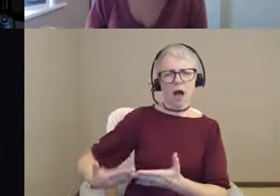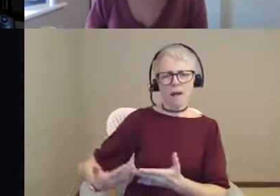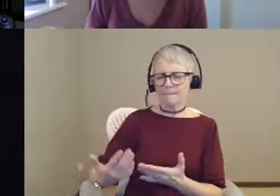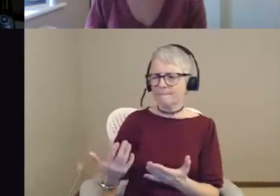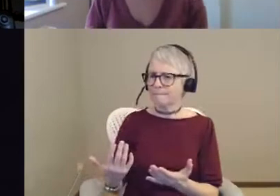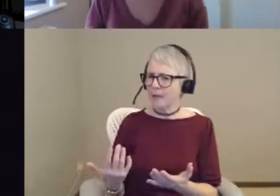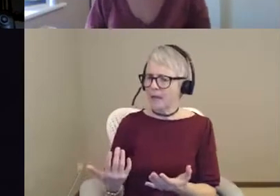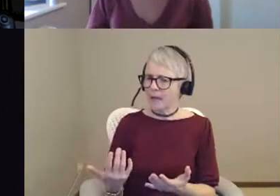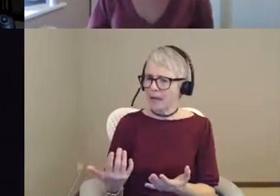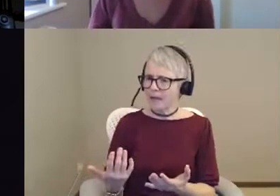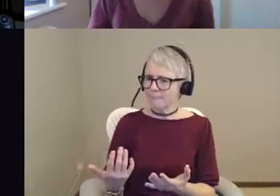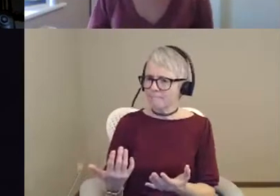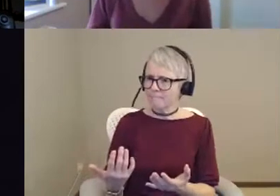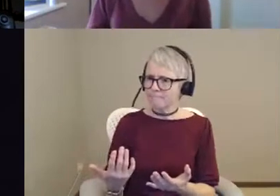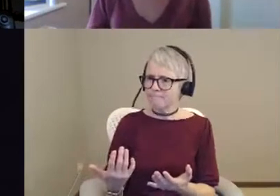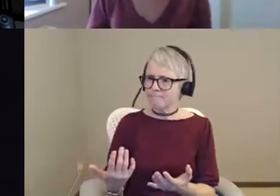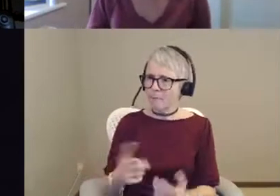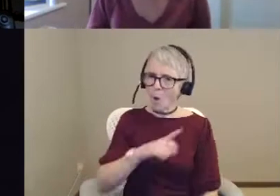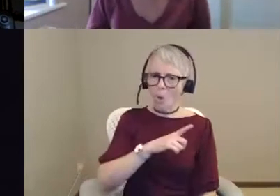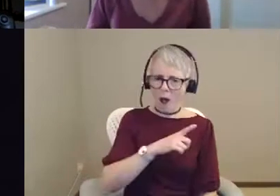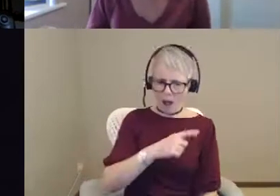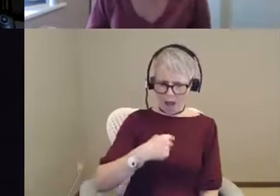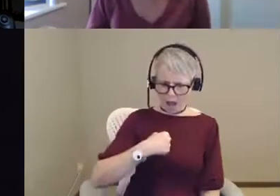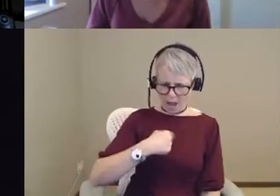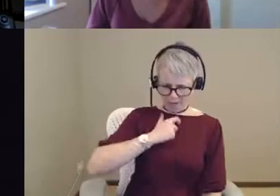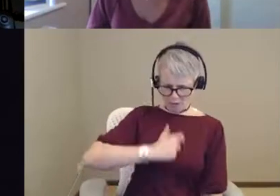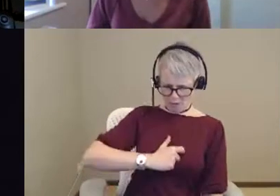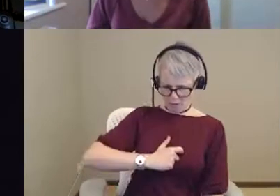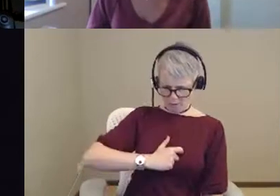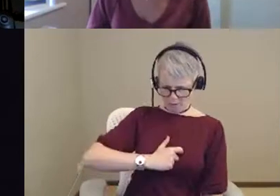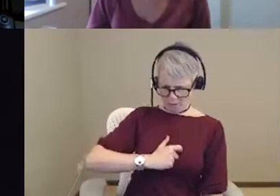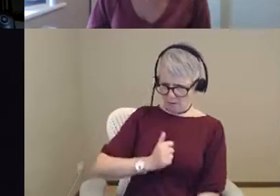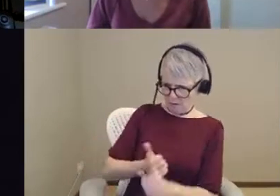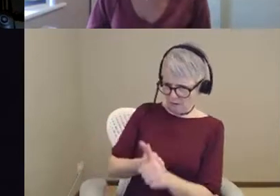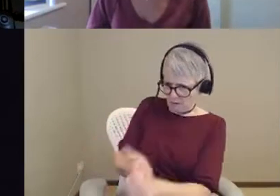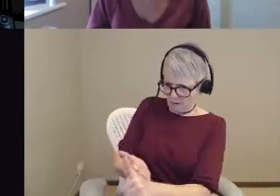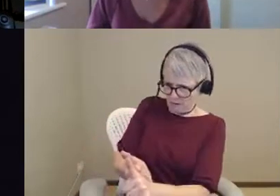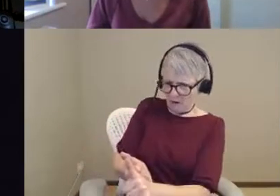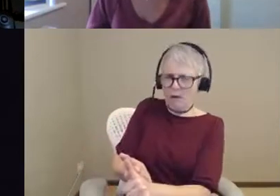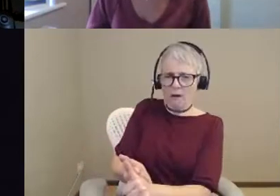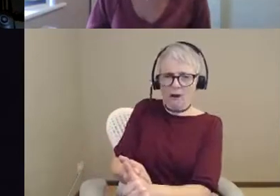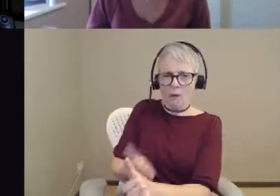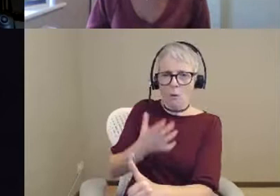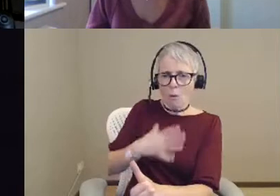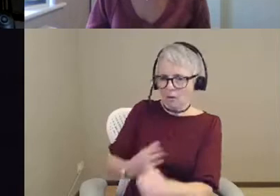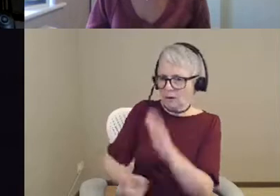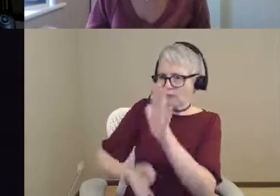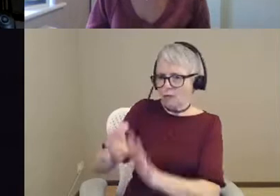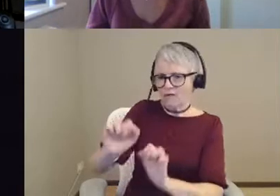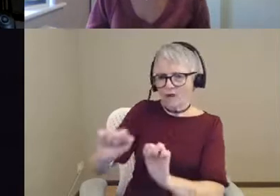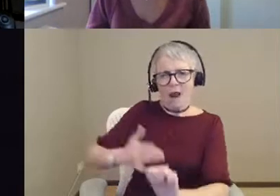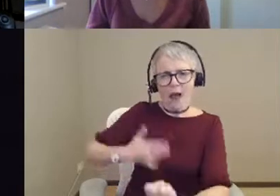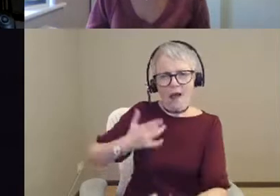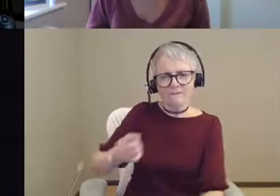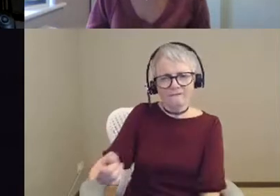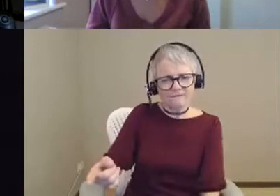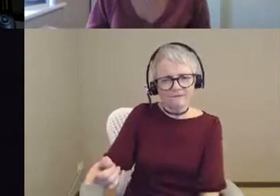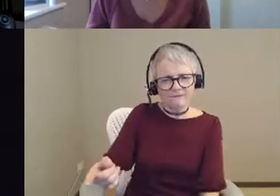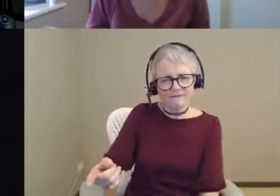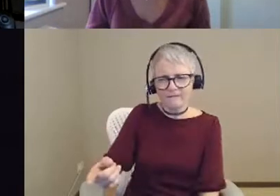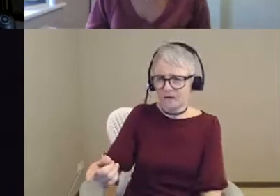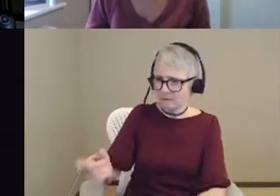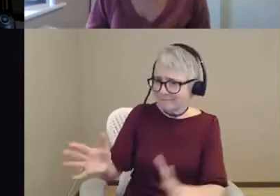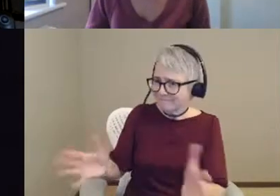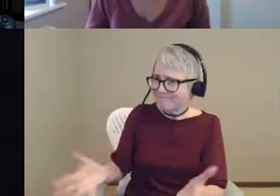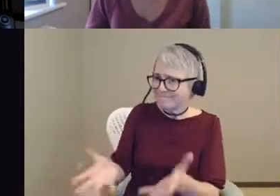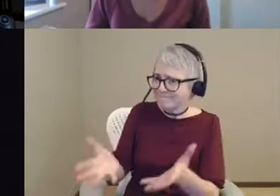whole, really the purpose of what I feel I'm doing is to enrich people's lives, to give them the opportunity to